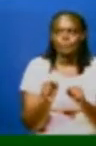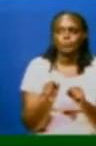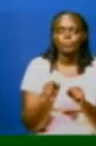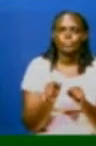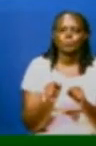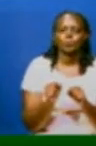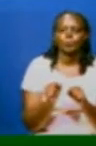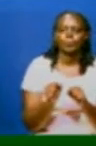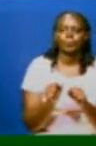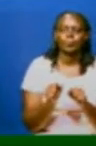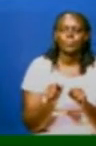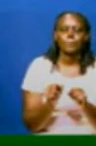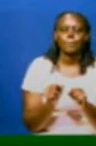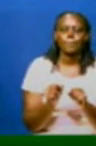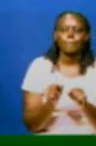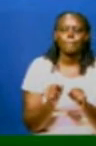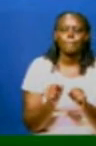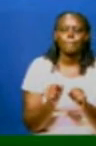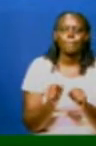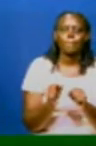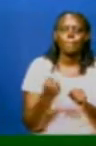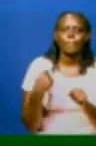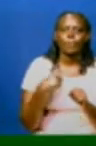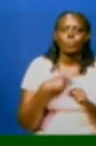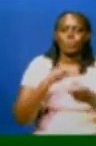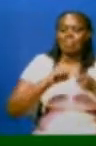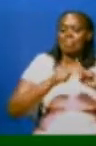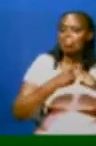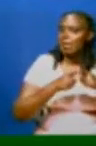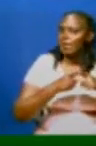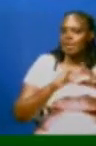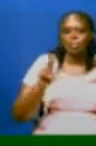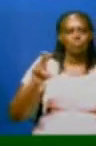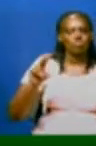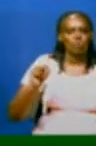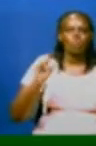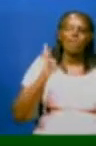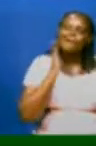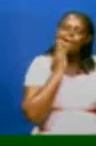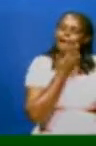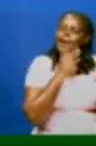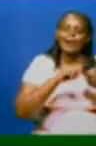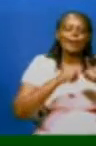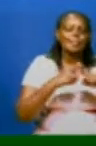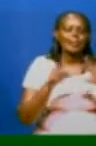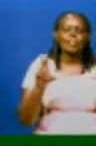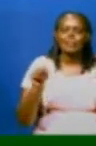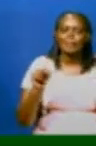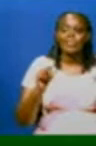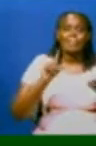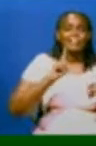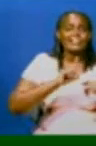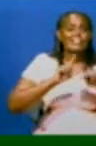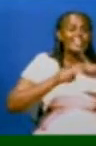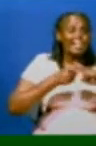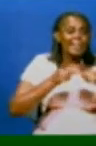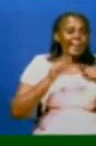say that we should not standardize color. If you standardize color, it will